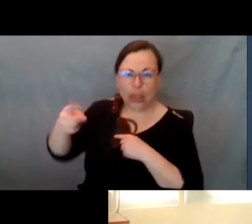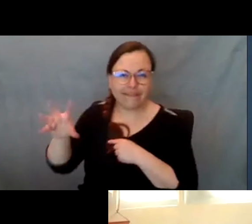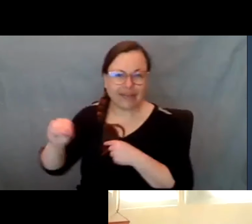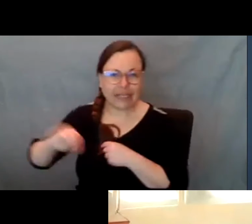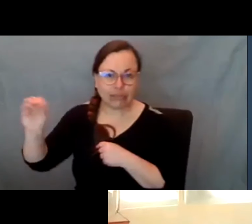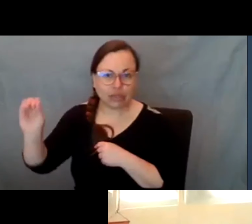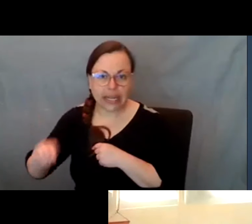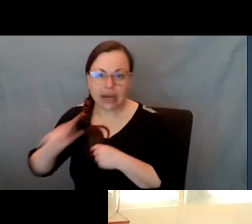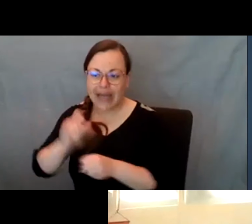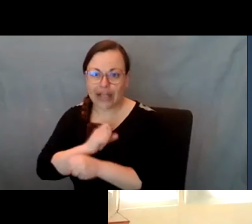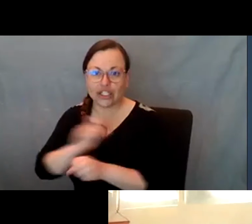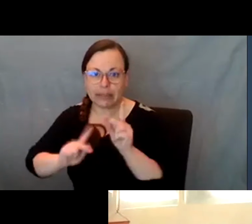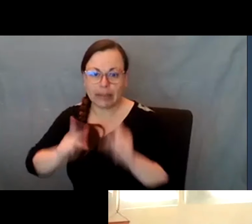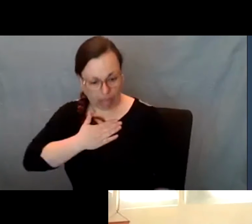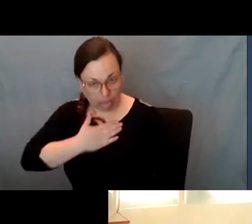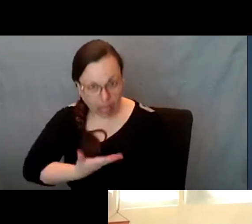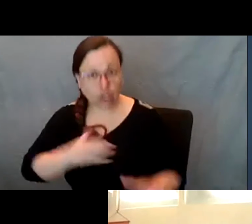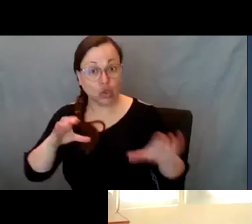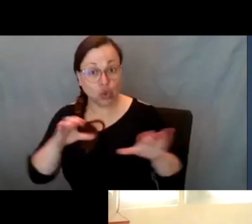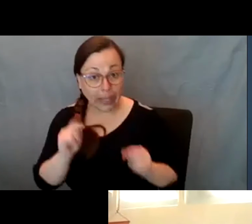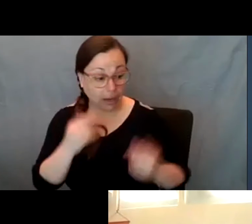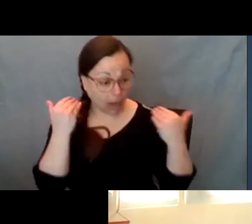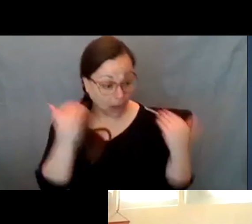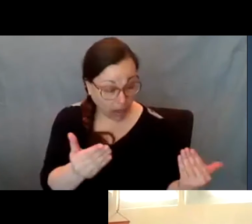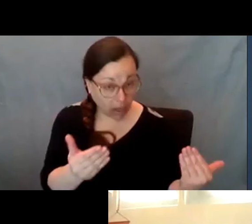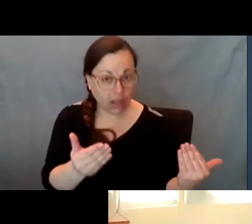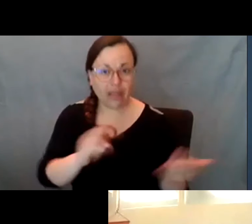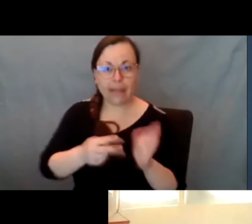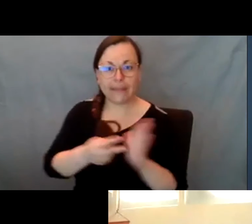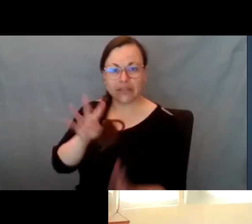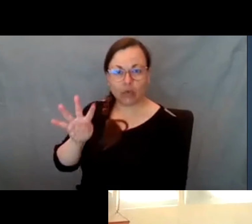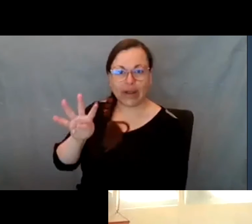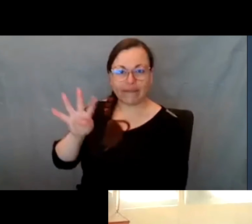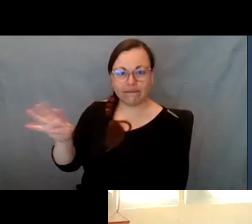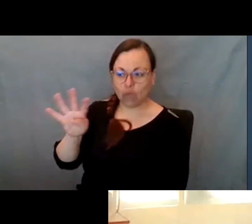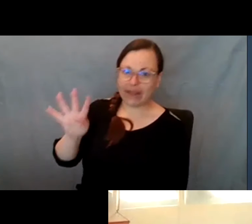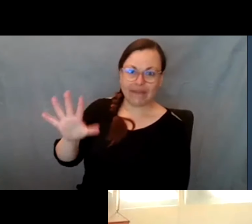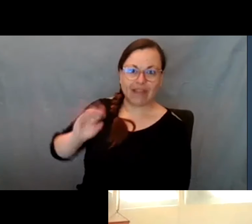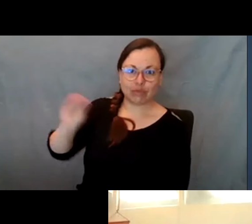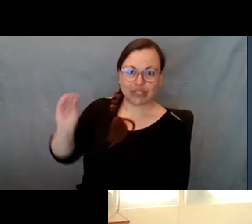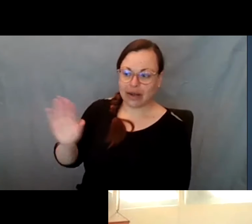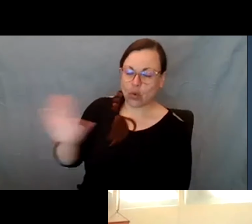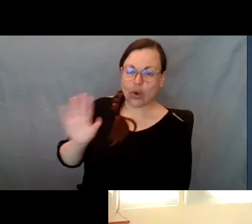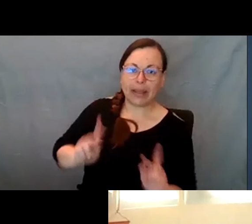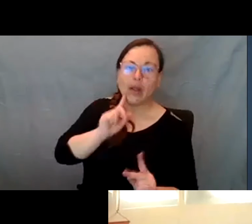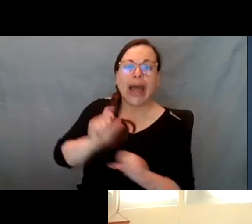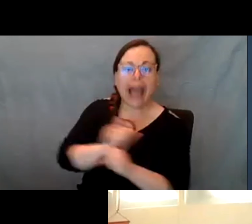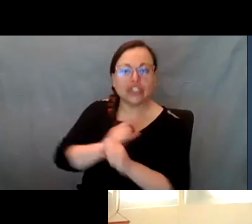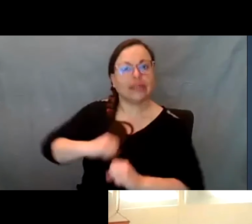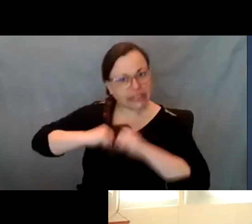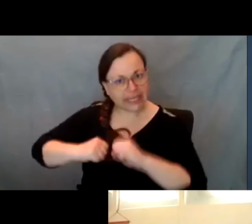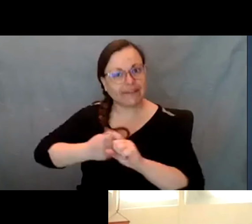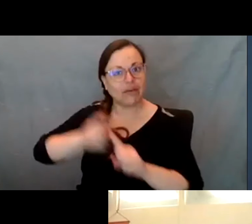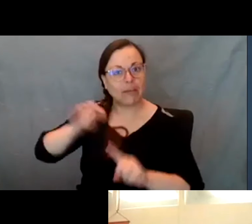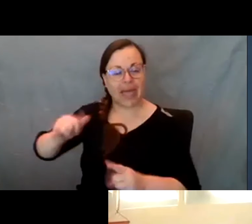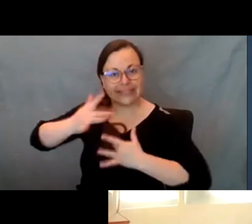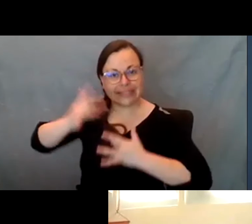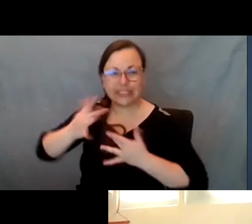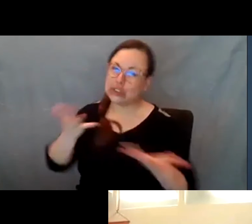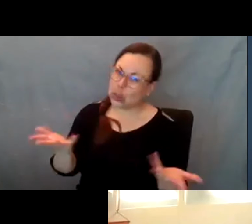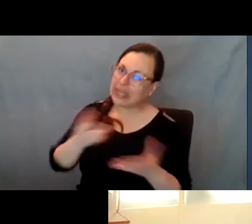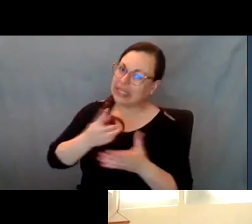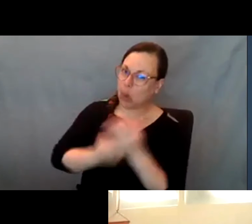population vaccinated, you indeed have only 45% of your people being protected against the disease. So it's a combination